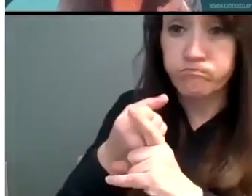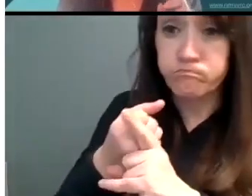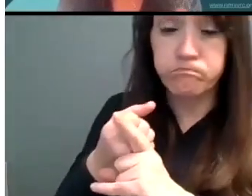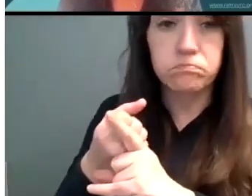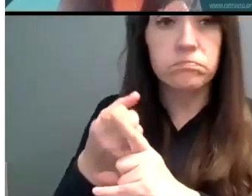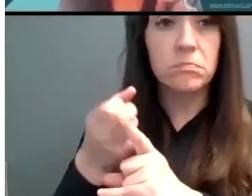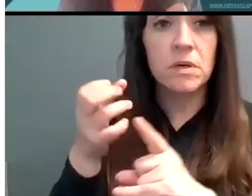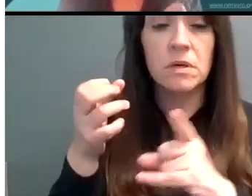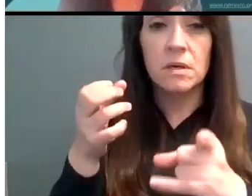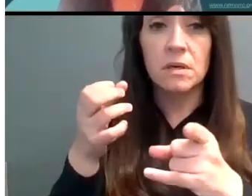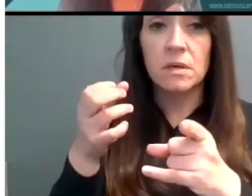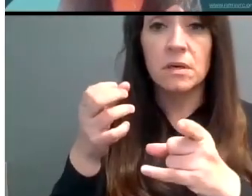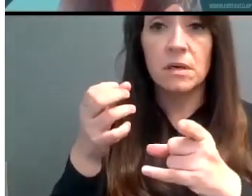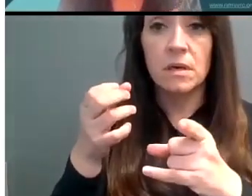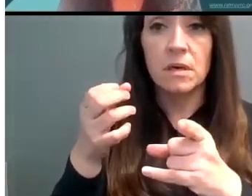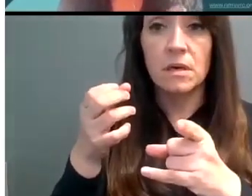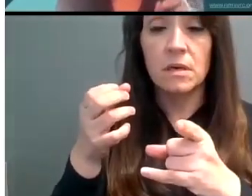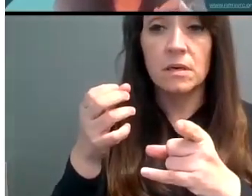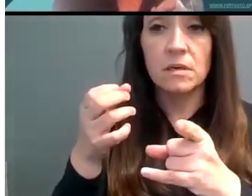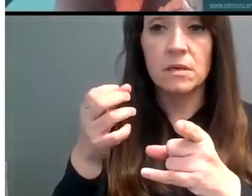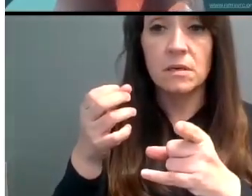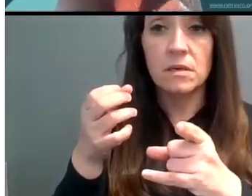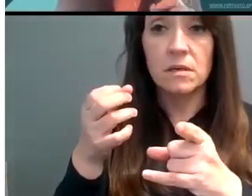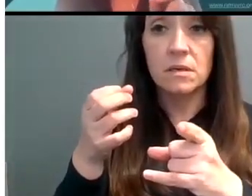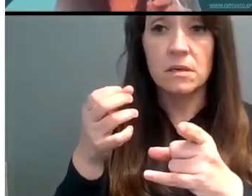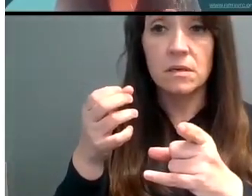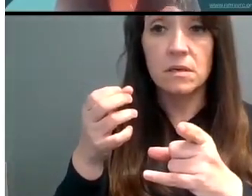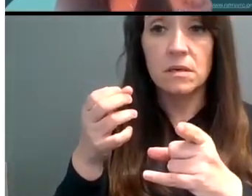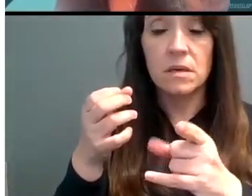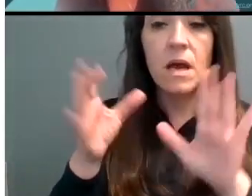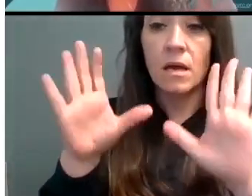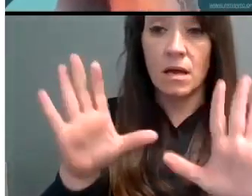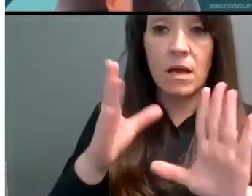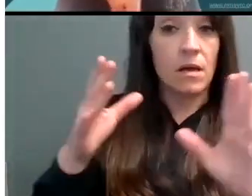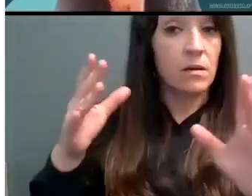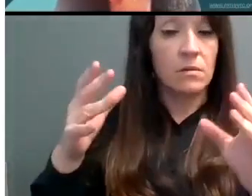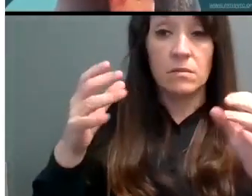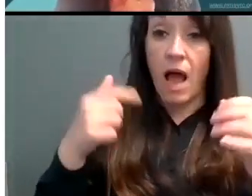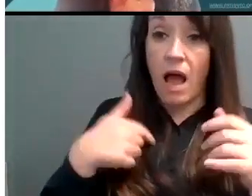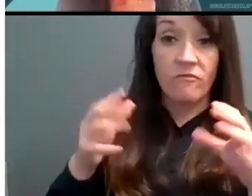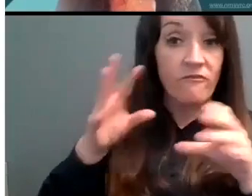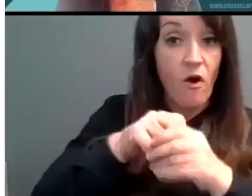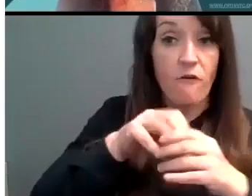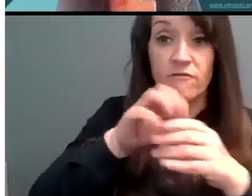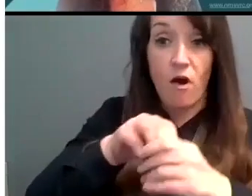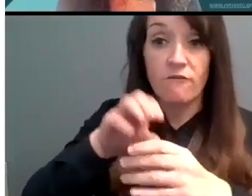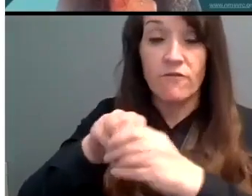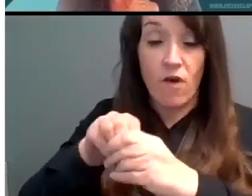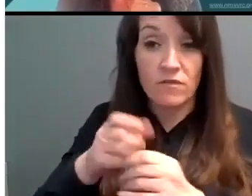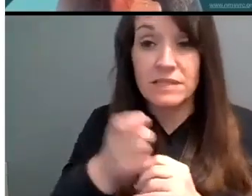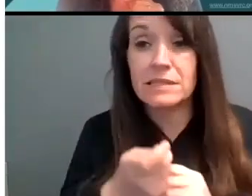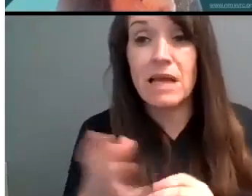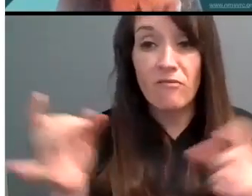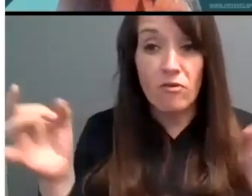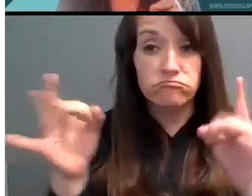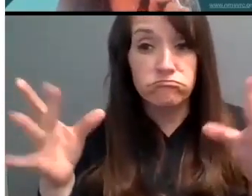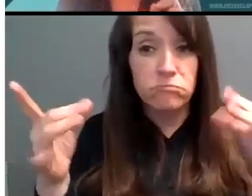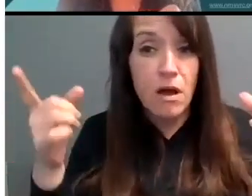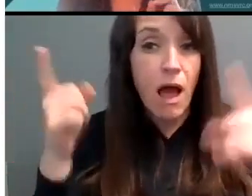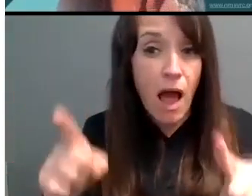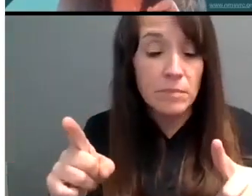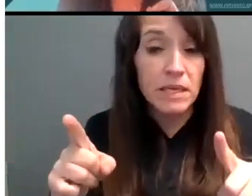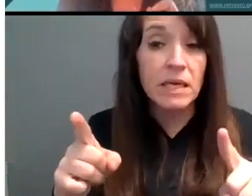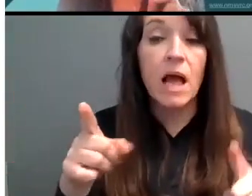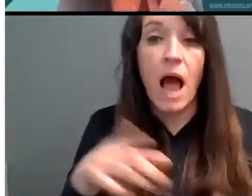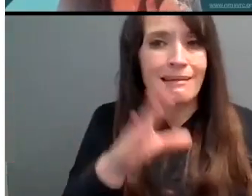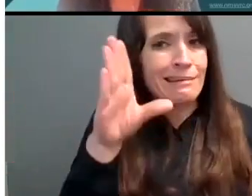one community impacted by mass violence that say, as a community, we've done great throughout the entire recovery and resilience process. A lot of